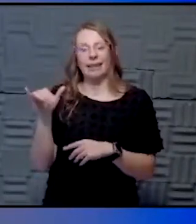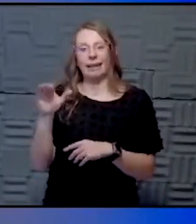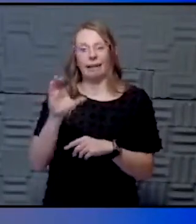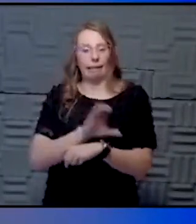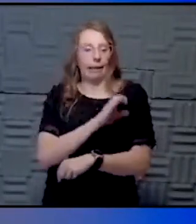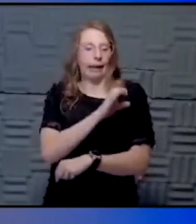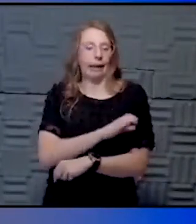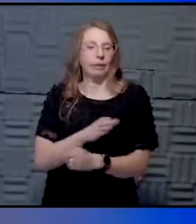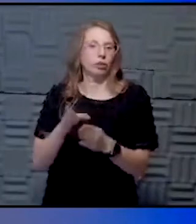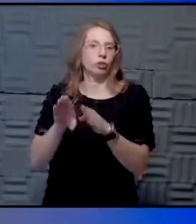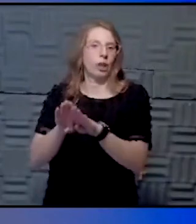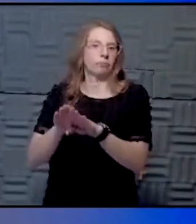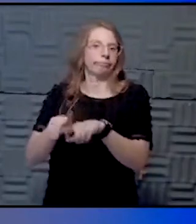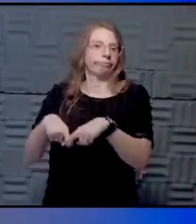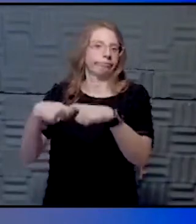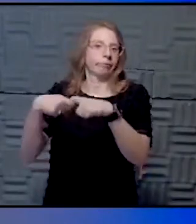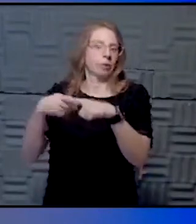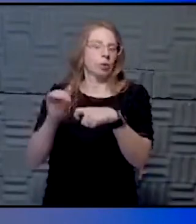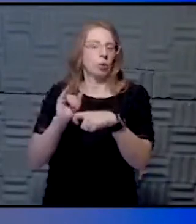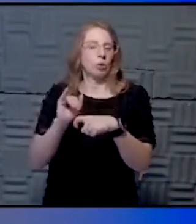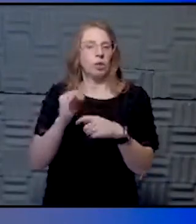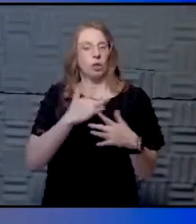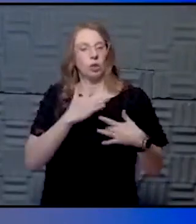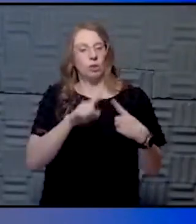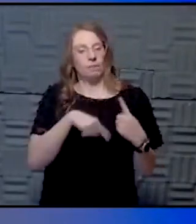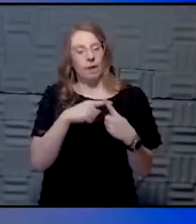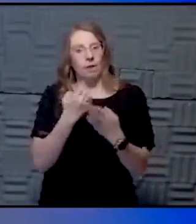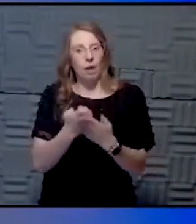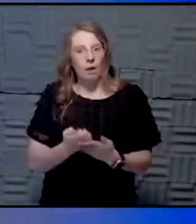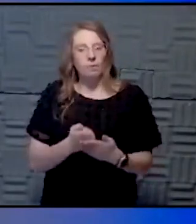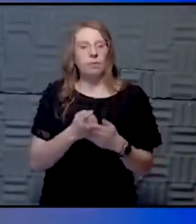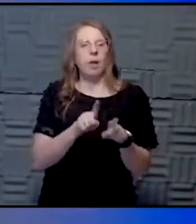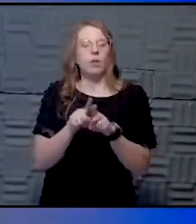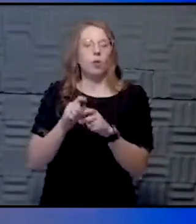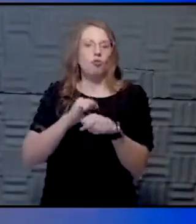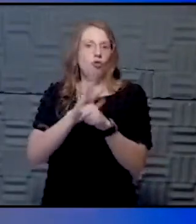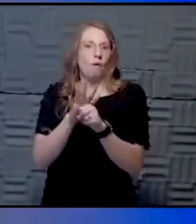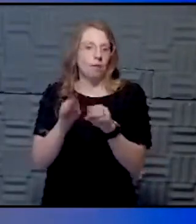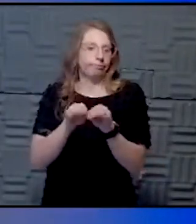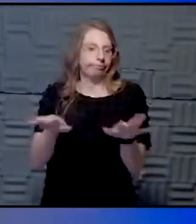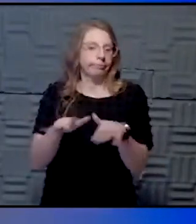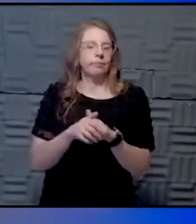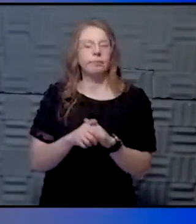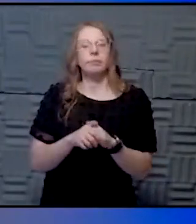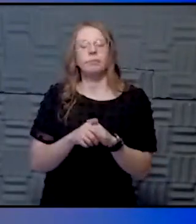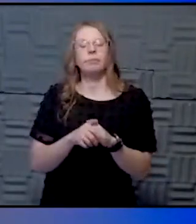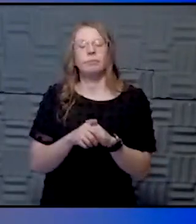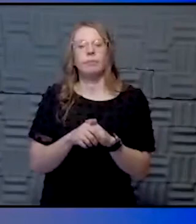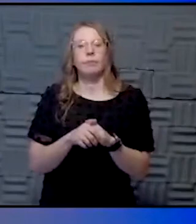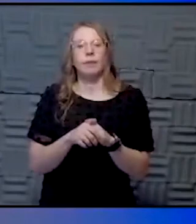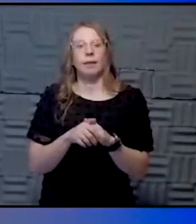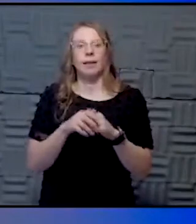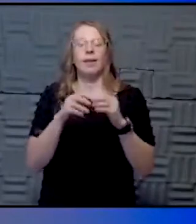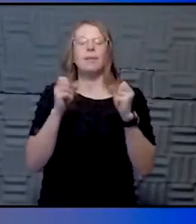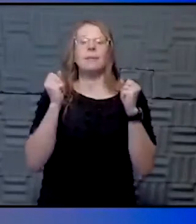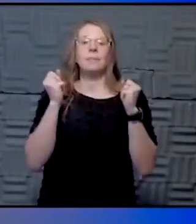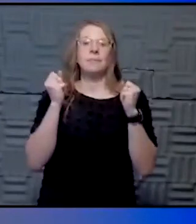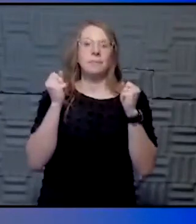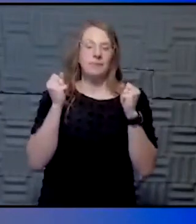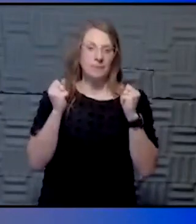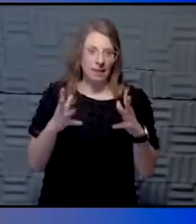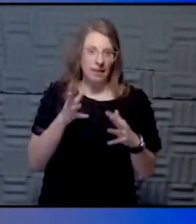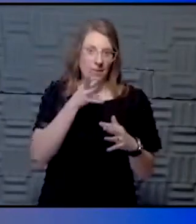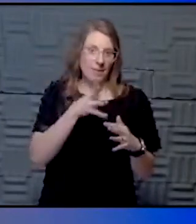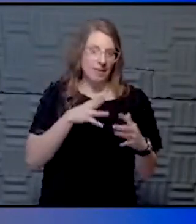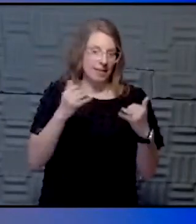becoming pregnant. Concerns about the economy, concerns about COVID, etc. We are definitely seeing a rebound